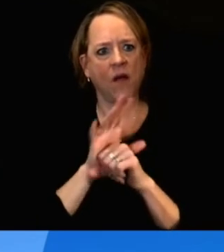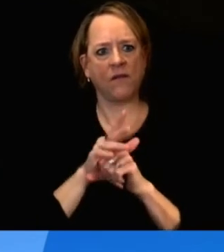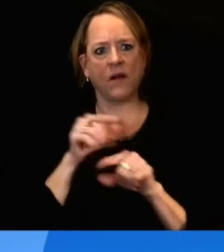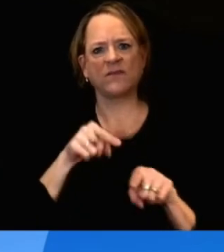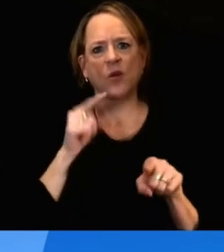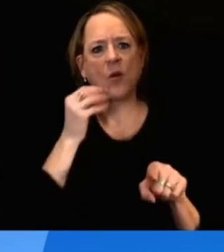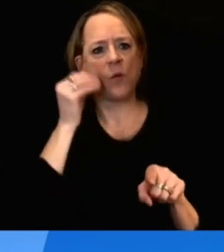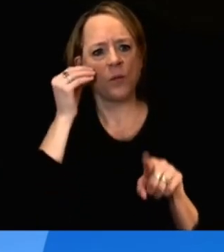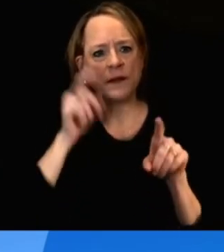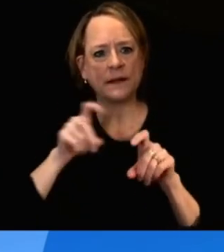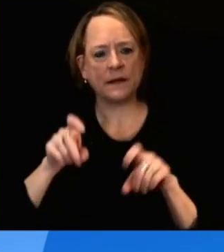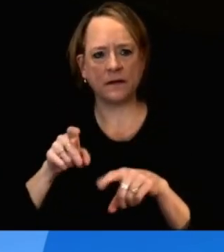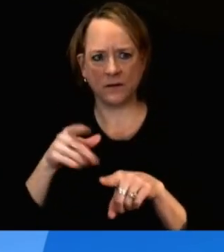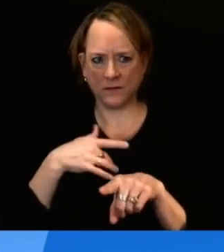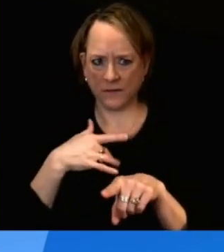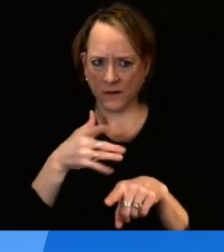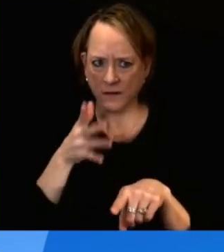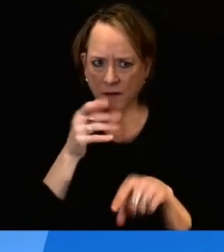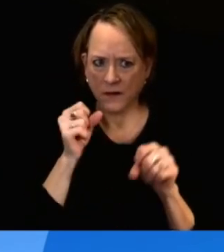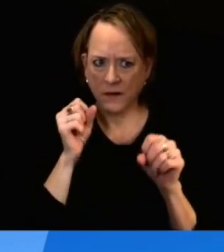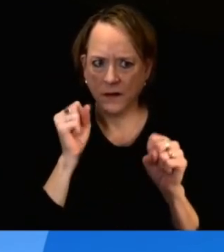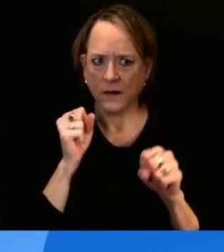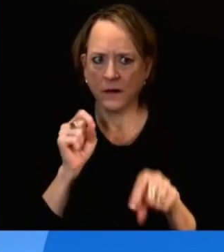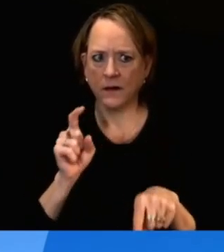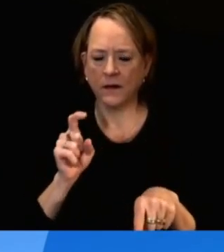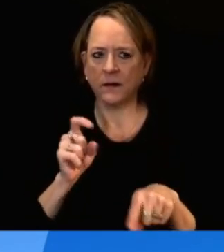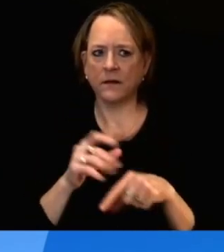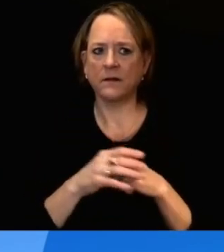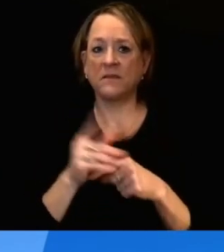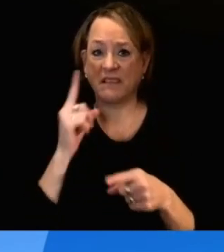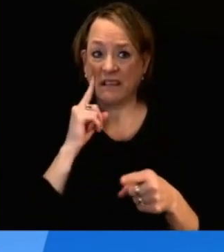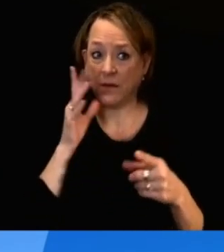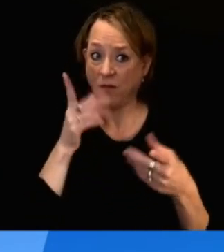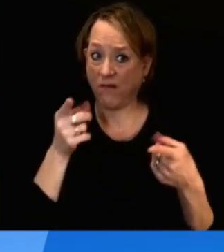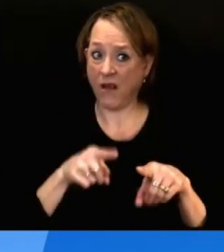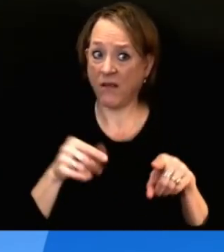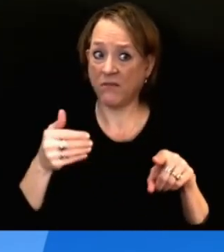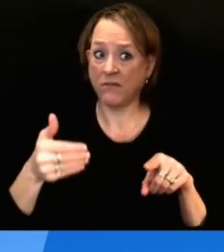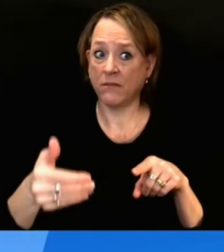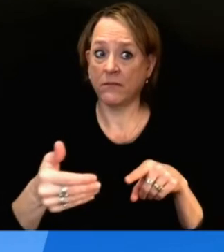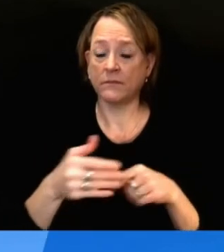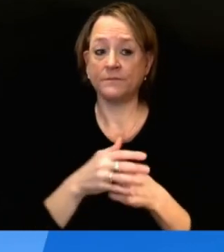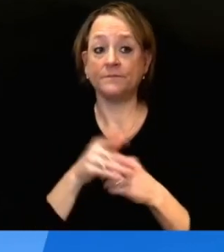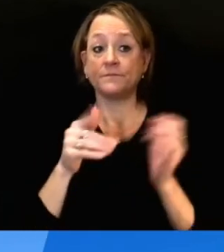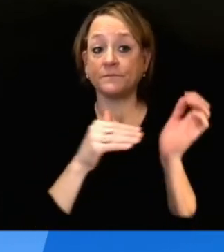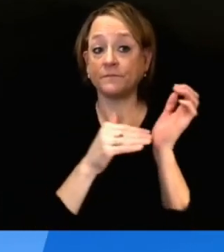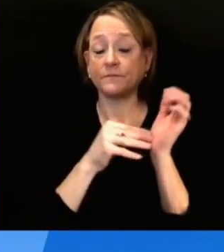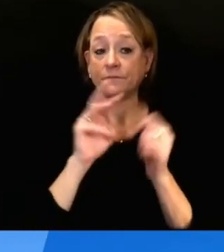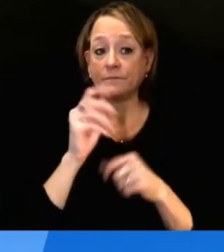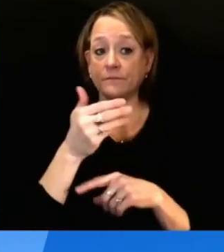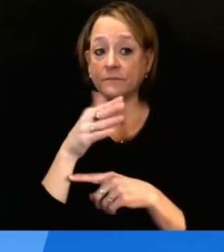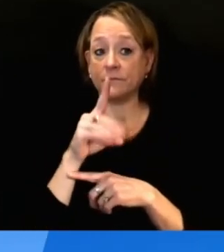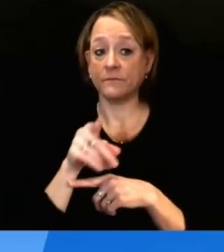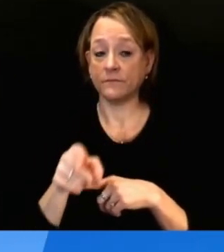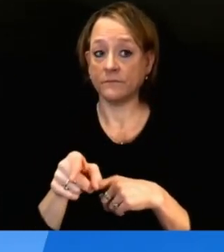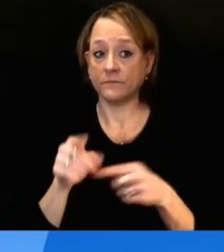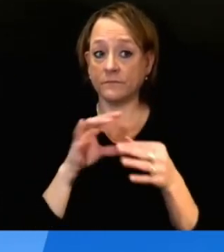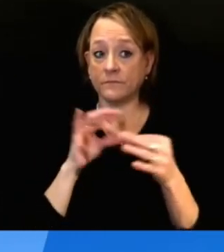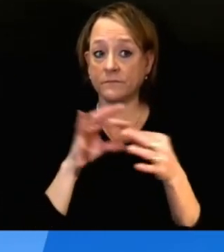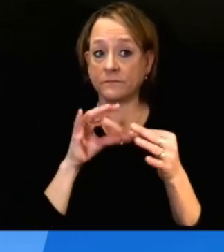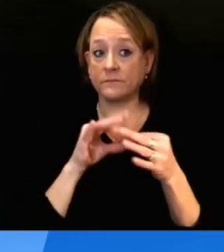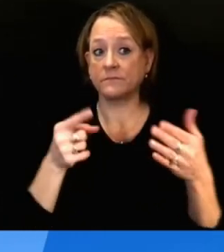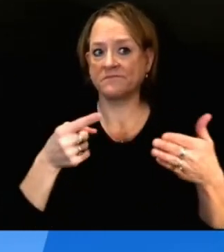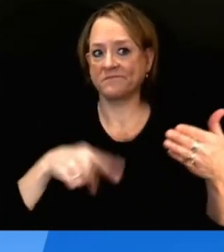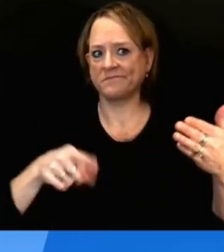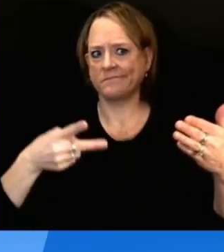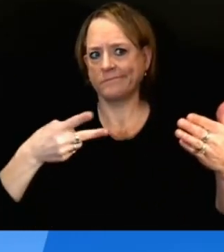Westgard, the weeks ahead being very difficult for hospitals. Do you expect this situation to get worse before it